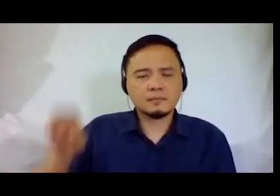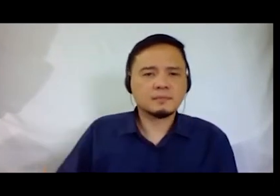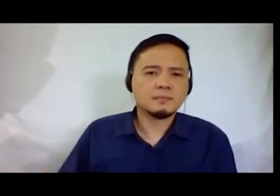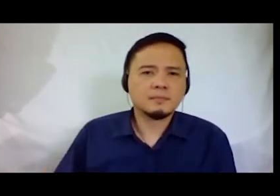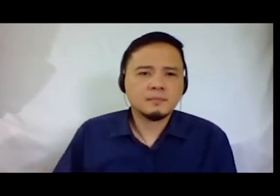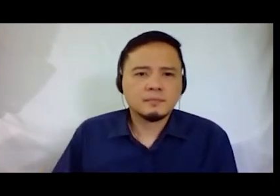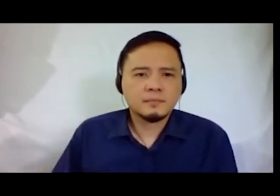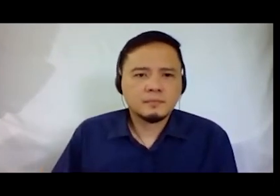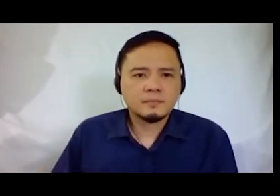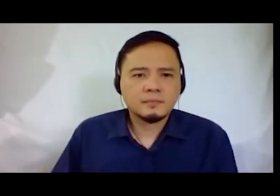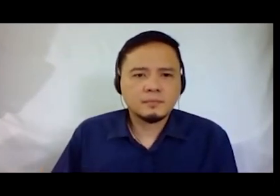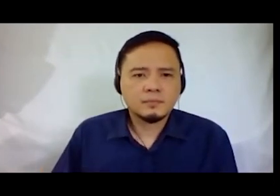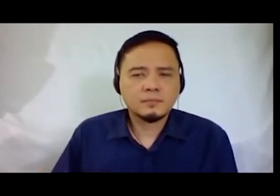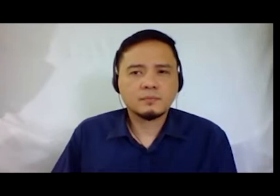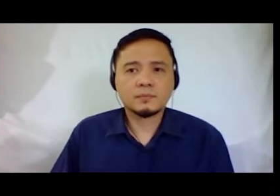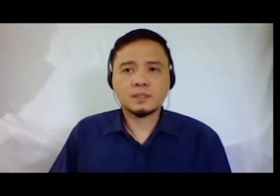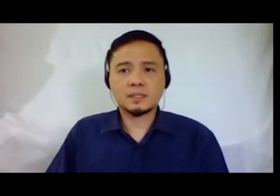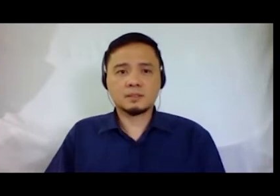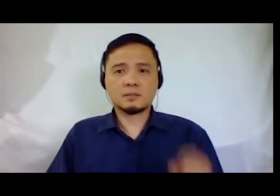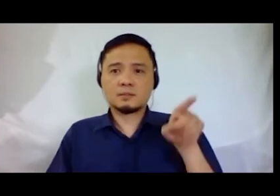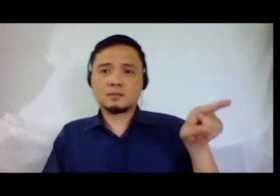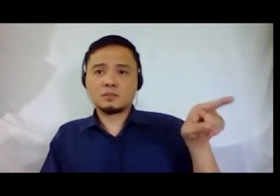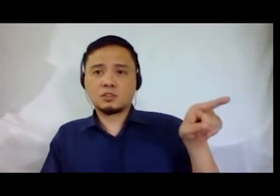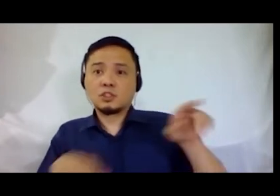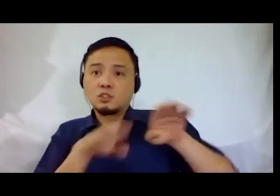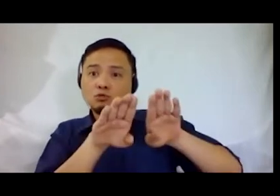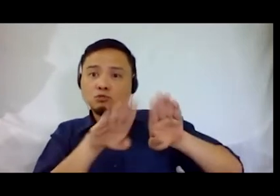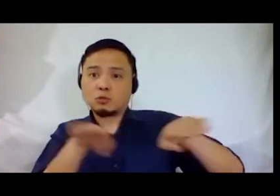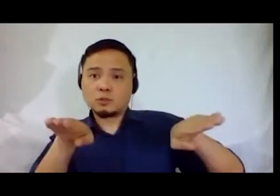So here, the children have already been born.